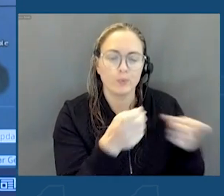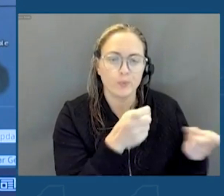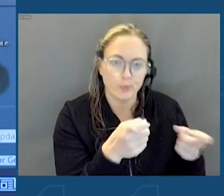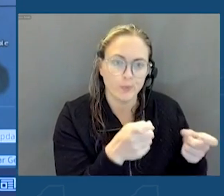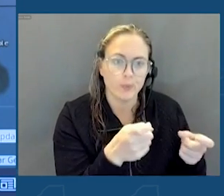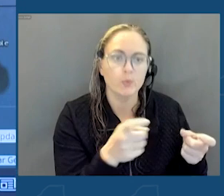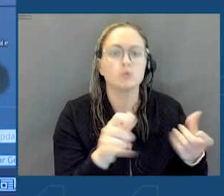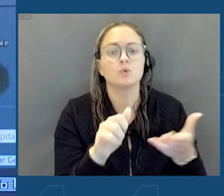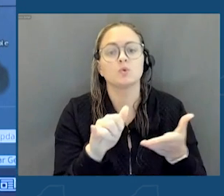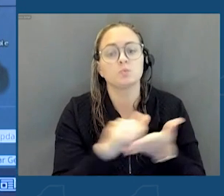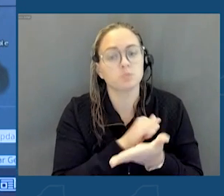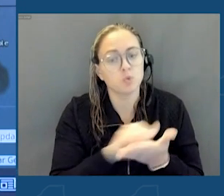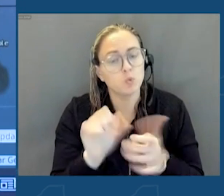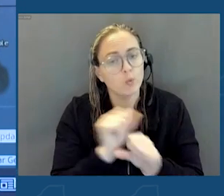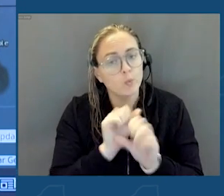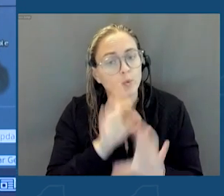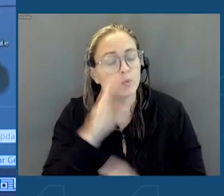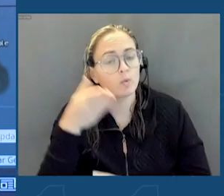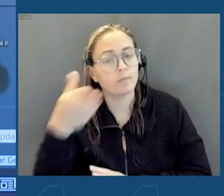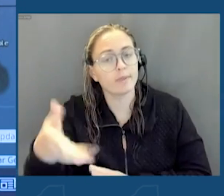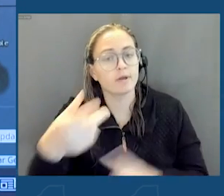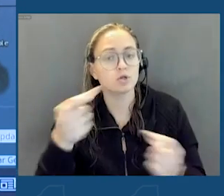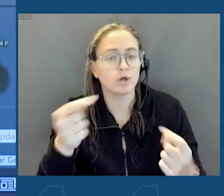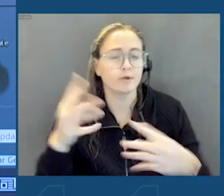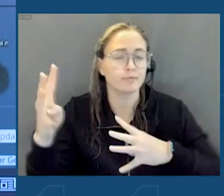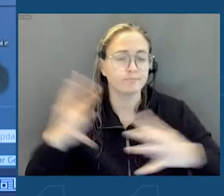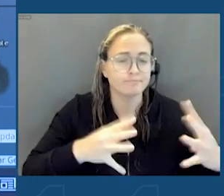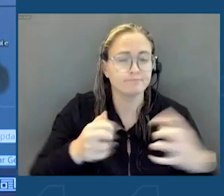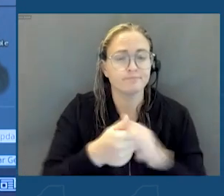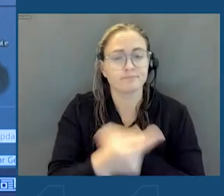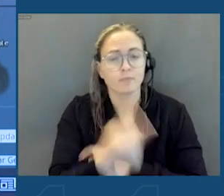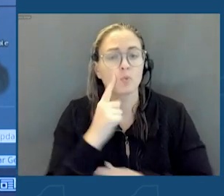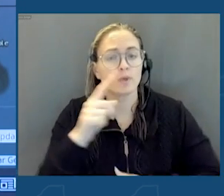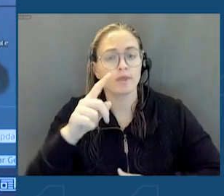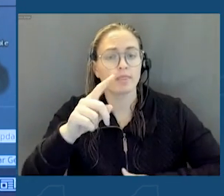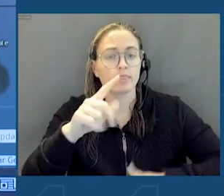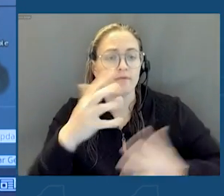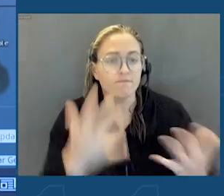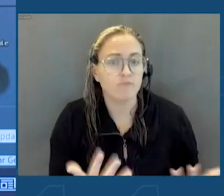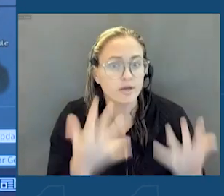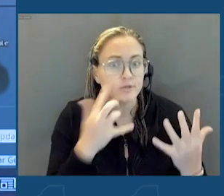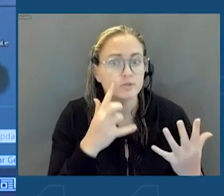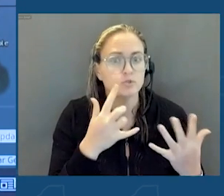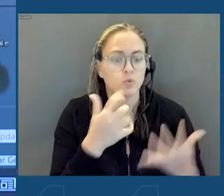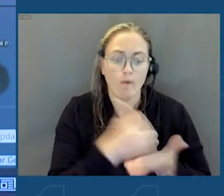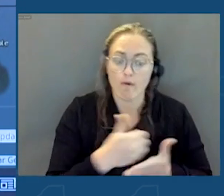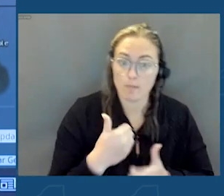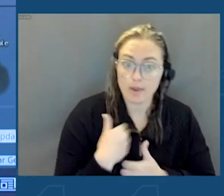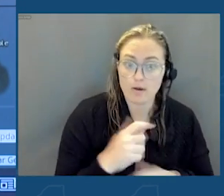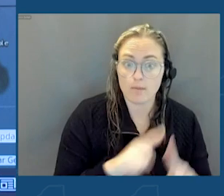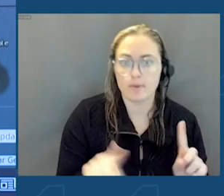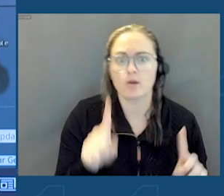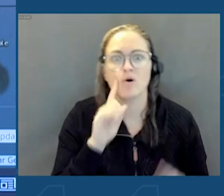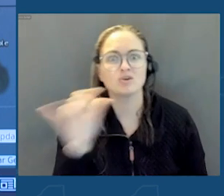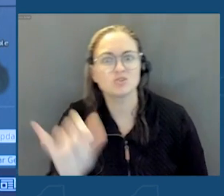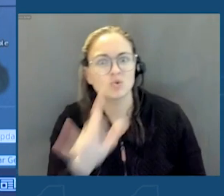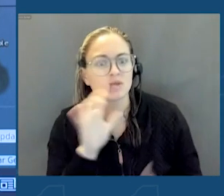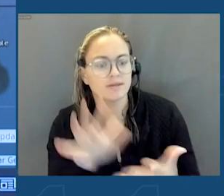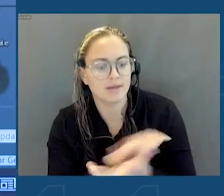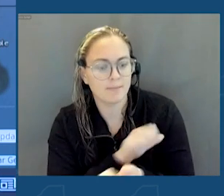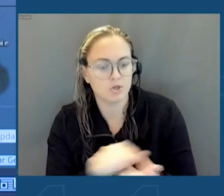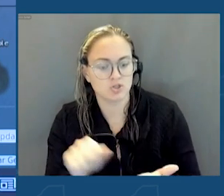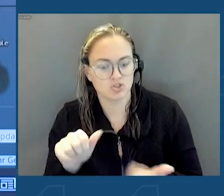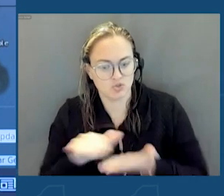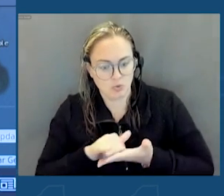York citizens up there trying to battle these fires to help Canada, but also the collateral damage, which is the state of New